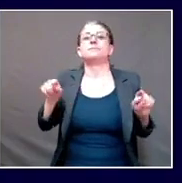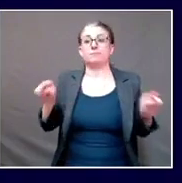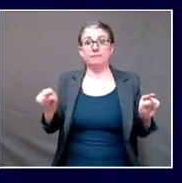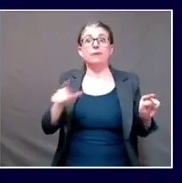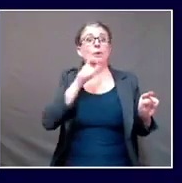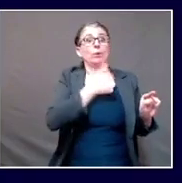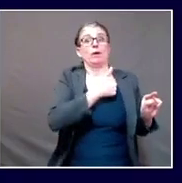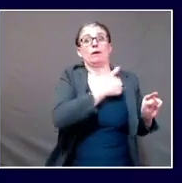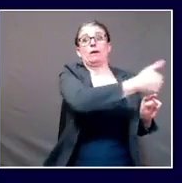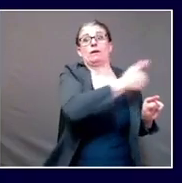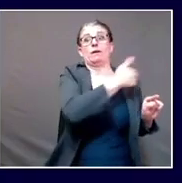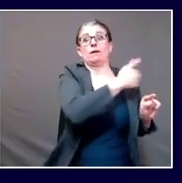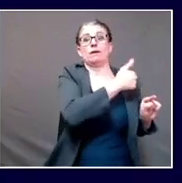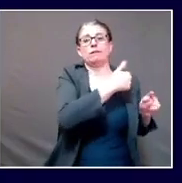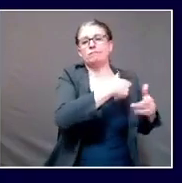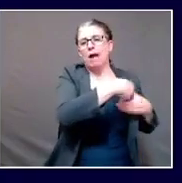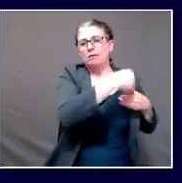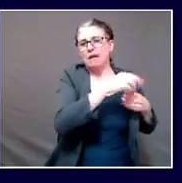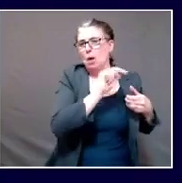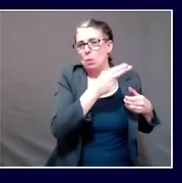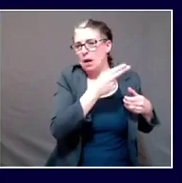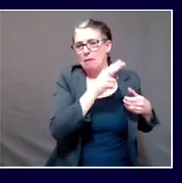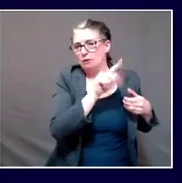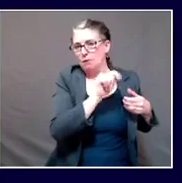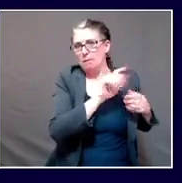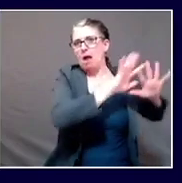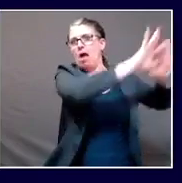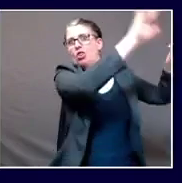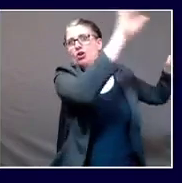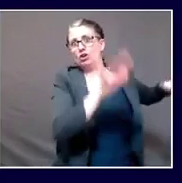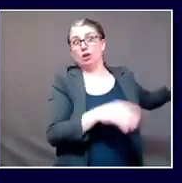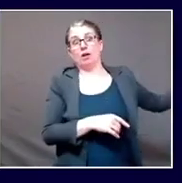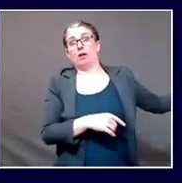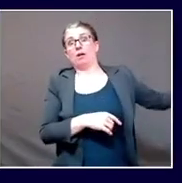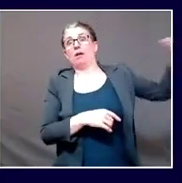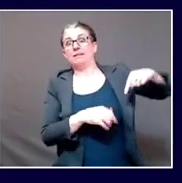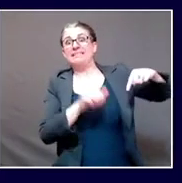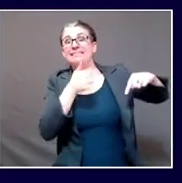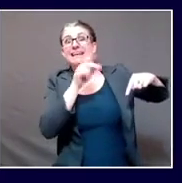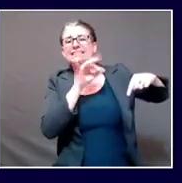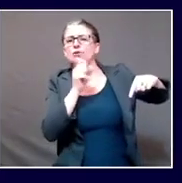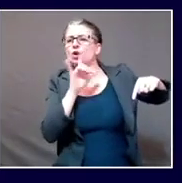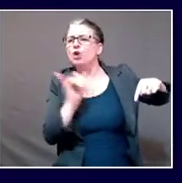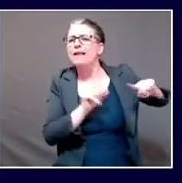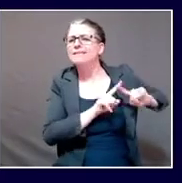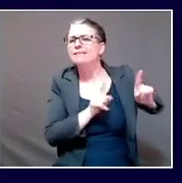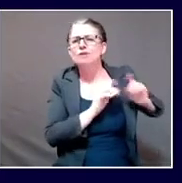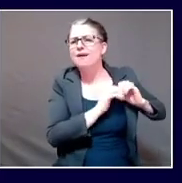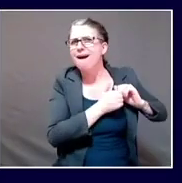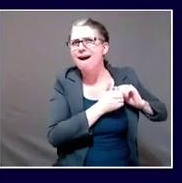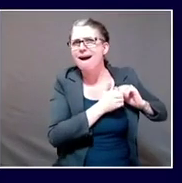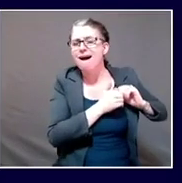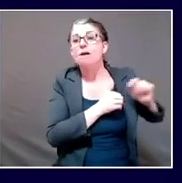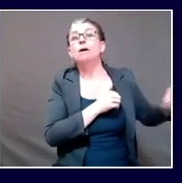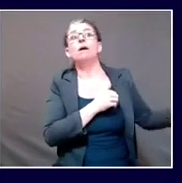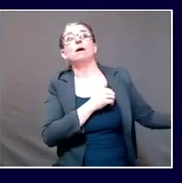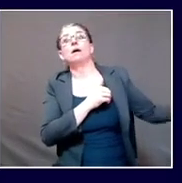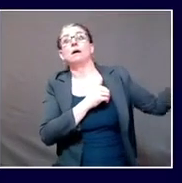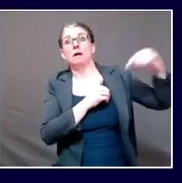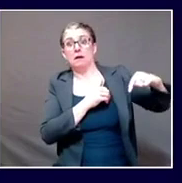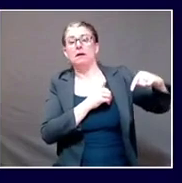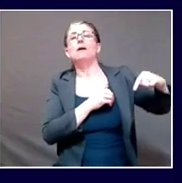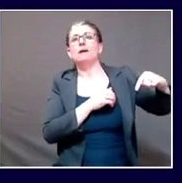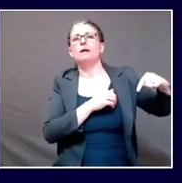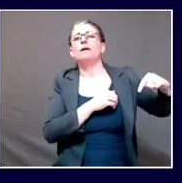contact. That is to say, you can test out of the travel quarantine by virtue of having a